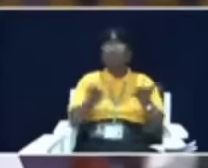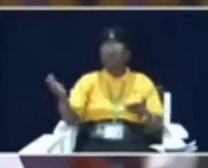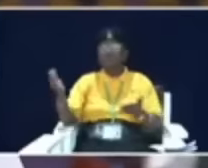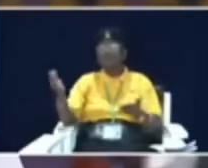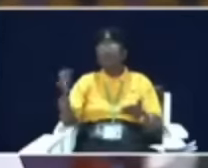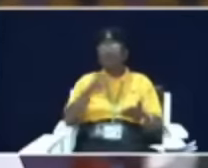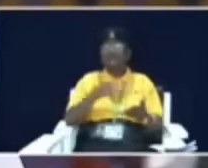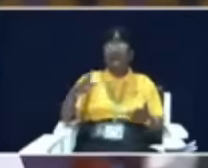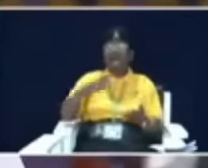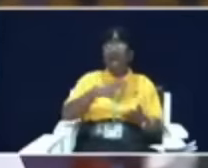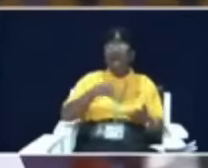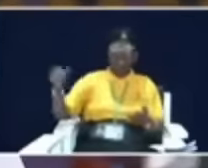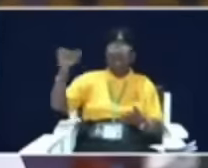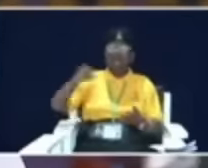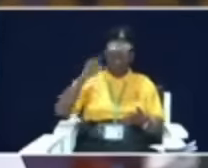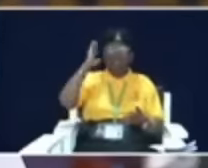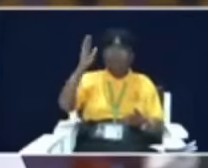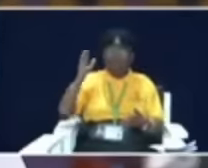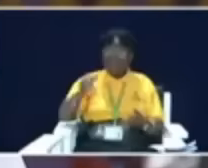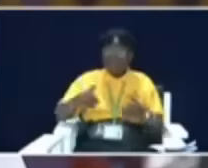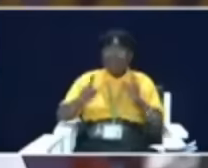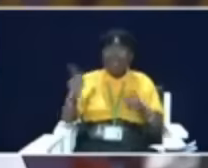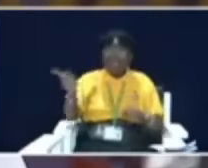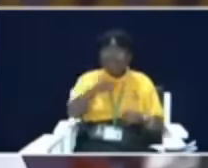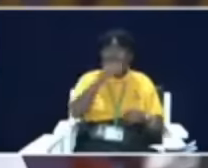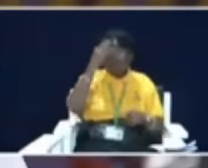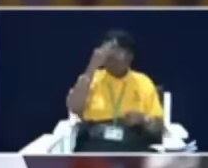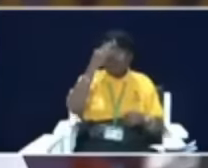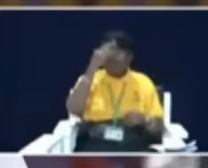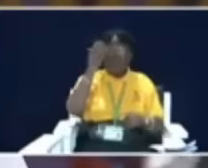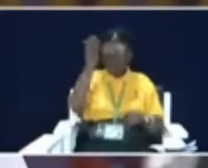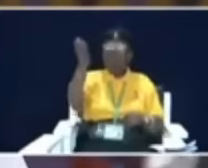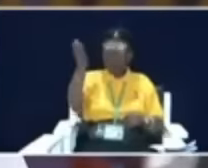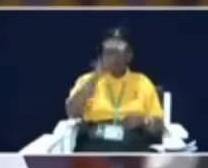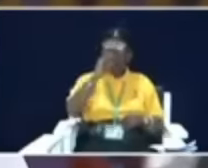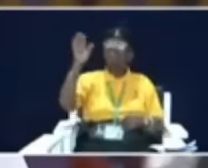no British that is actually black.